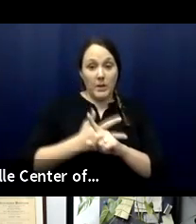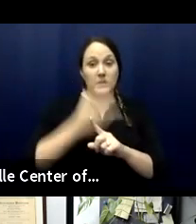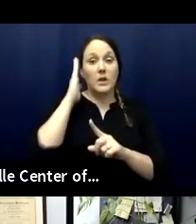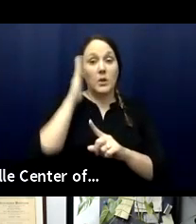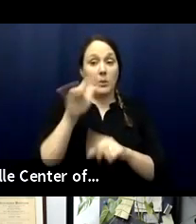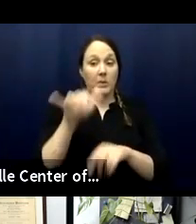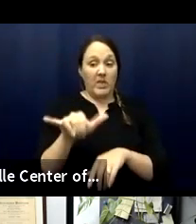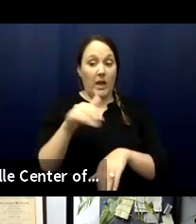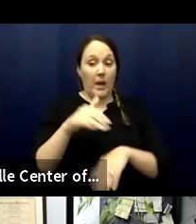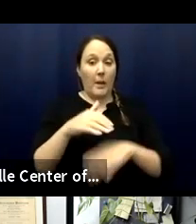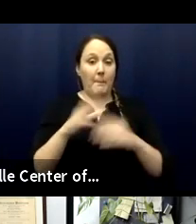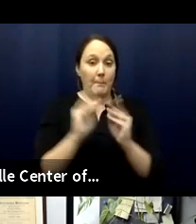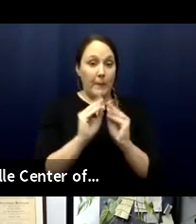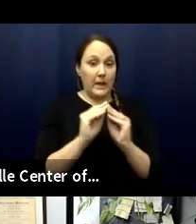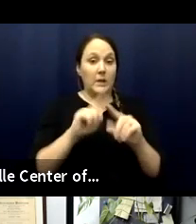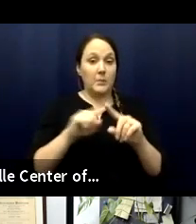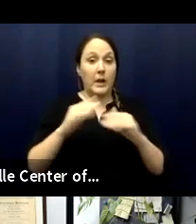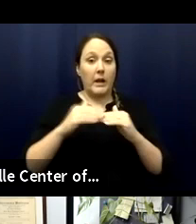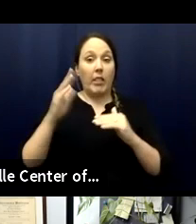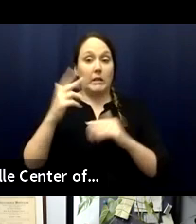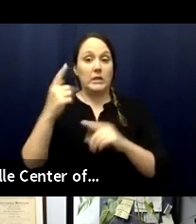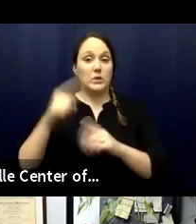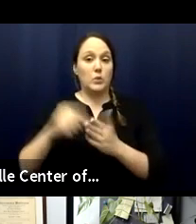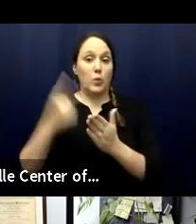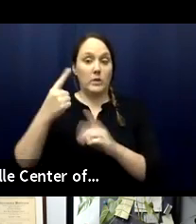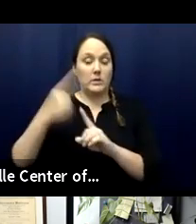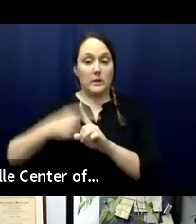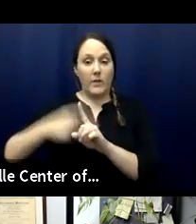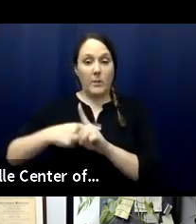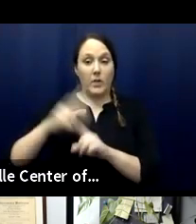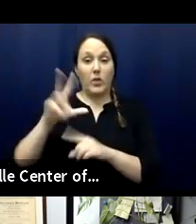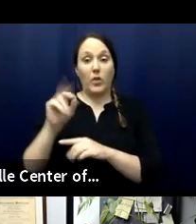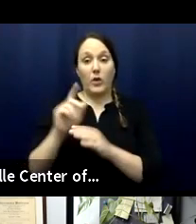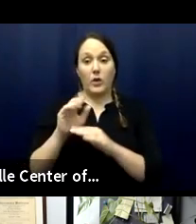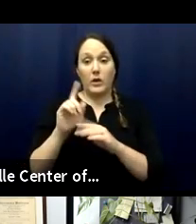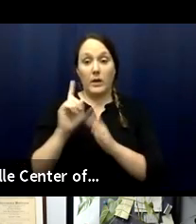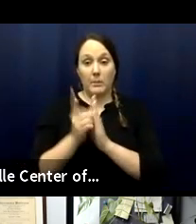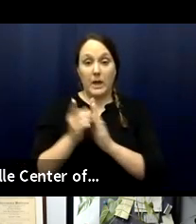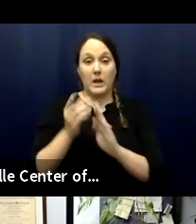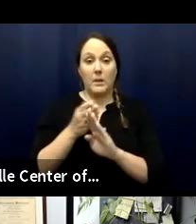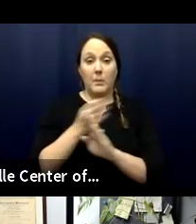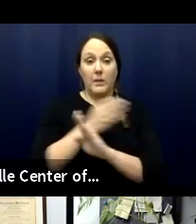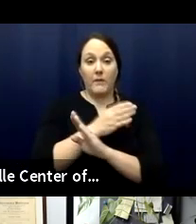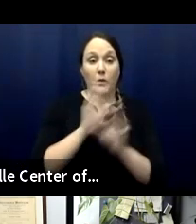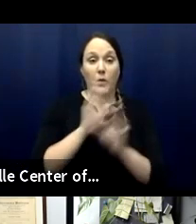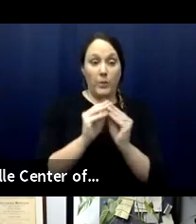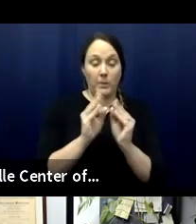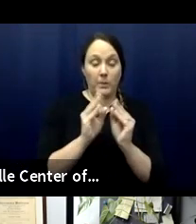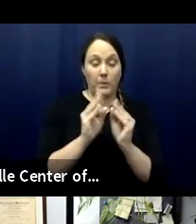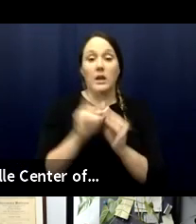months, but at least once a month, a 30-minute preceding the meeting period, 3-minute